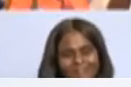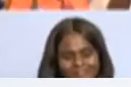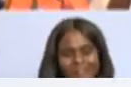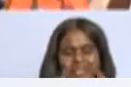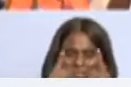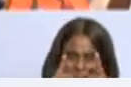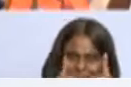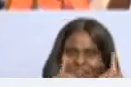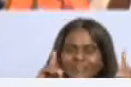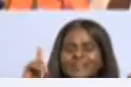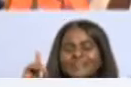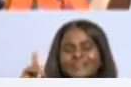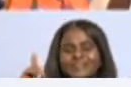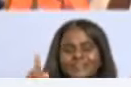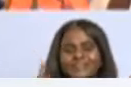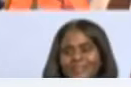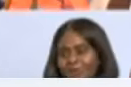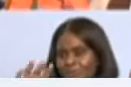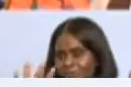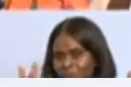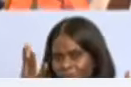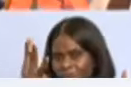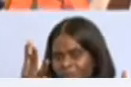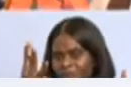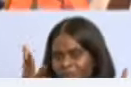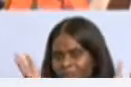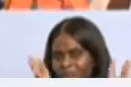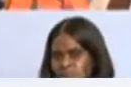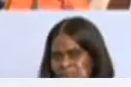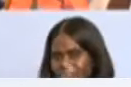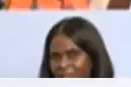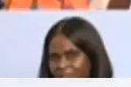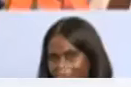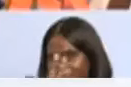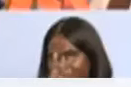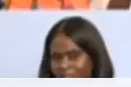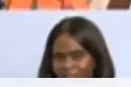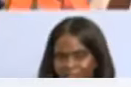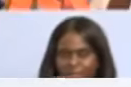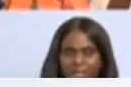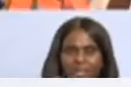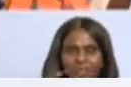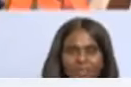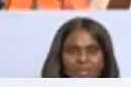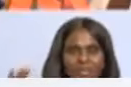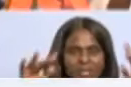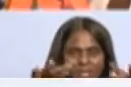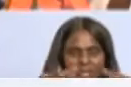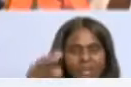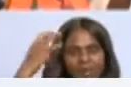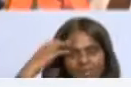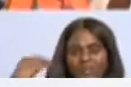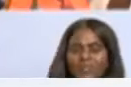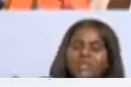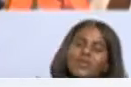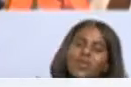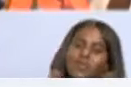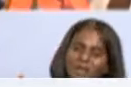declare the fourth session of the 13th National Assembly officially open.